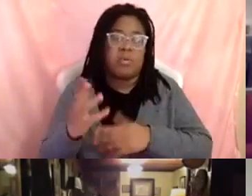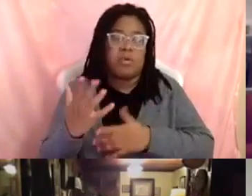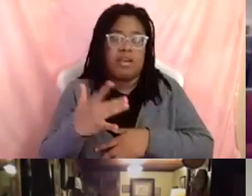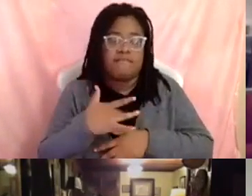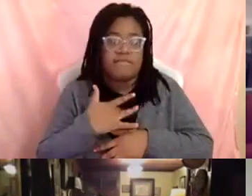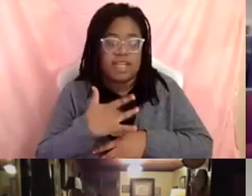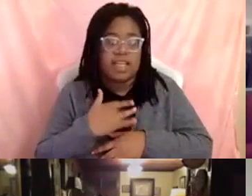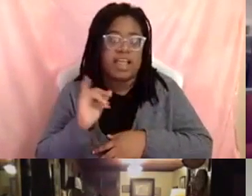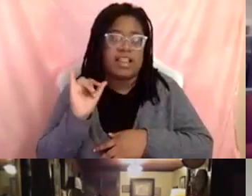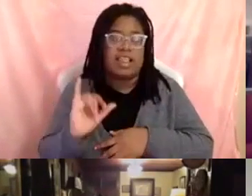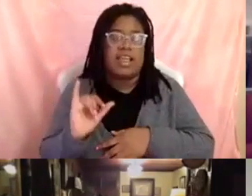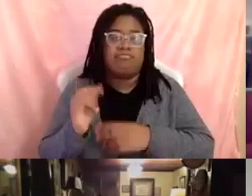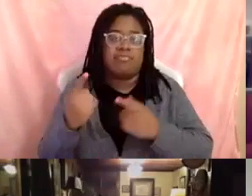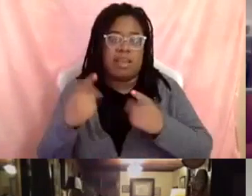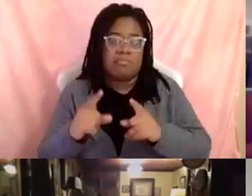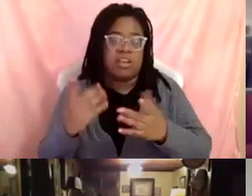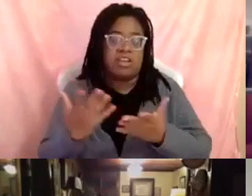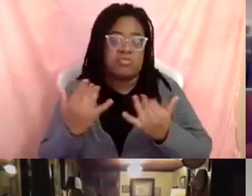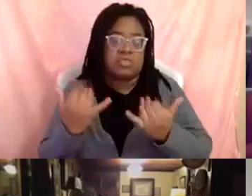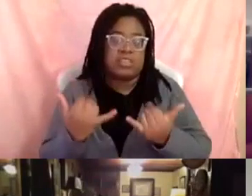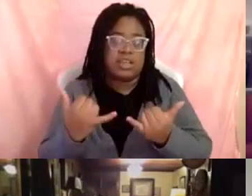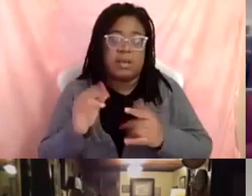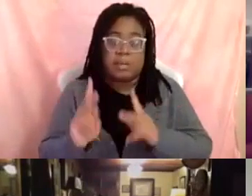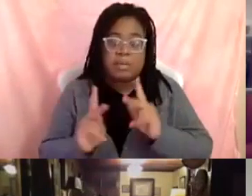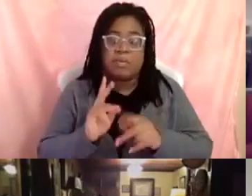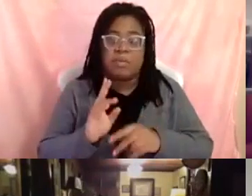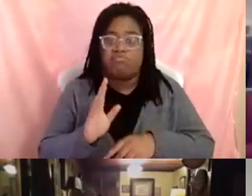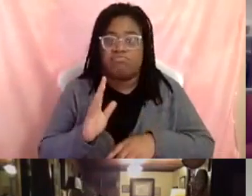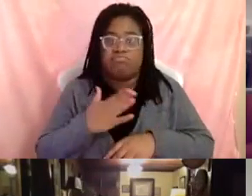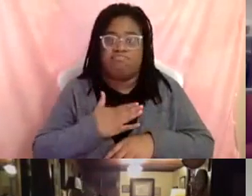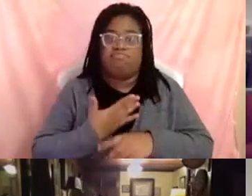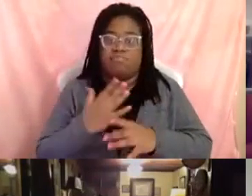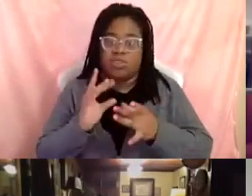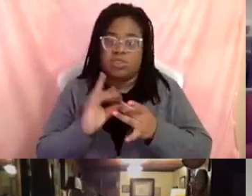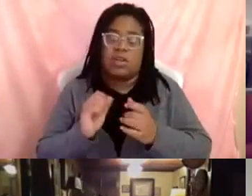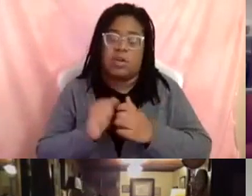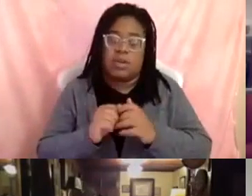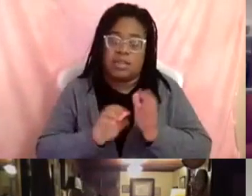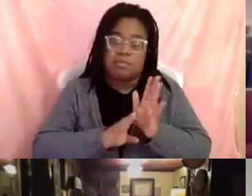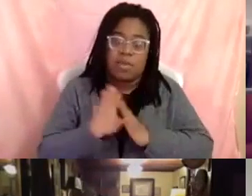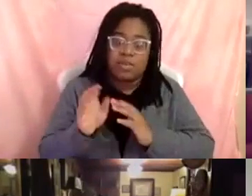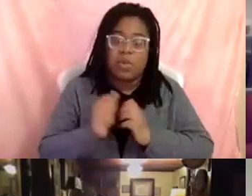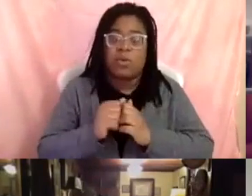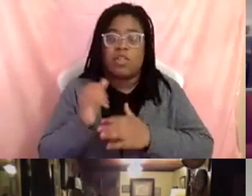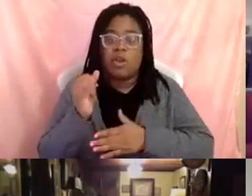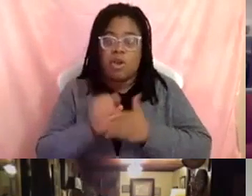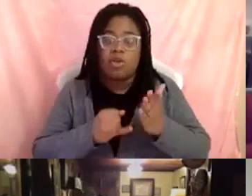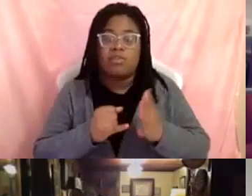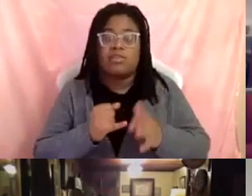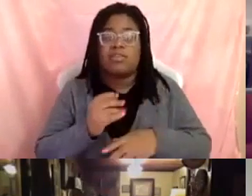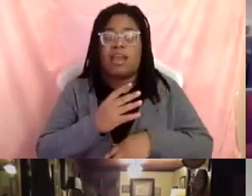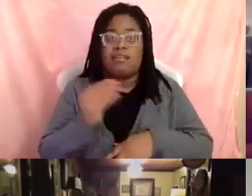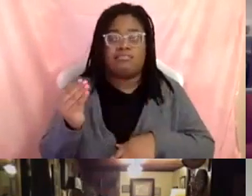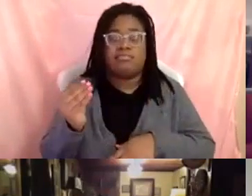that happened here today, was that, you know, people were able to connect with building the art and building the collage, and